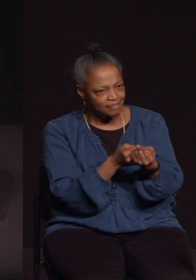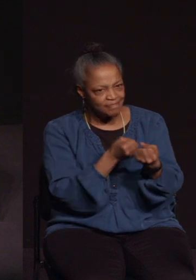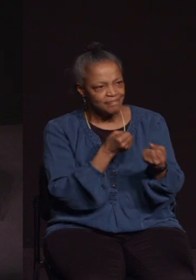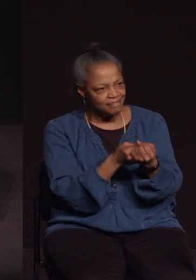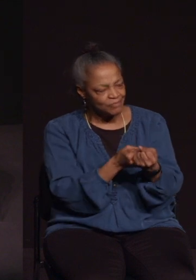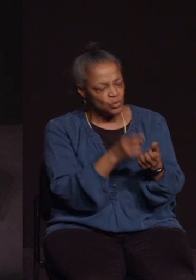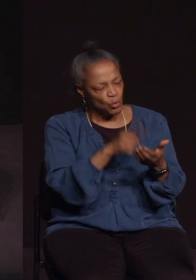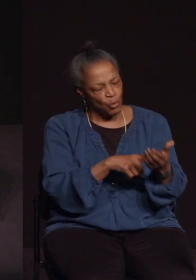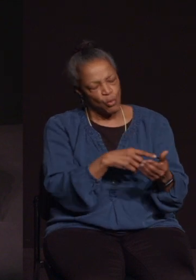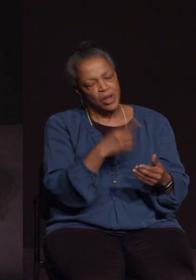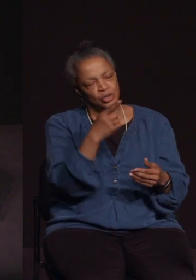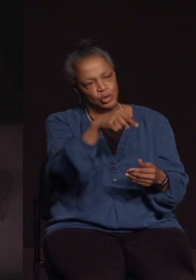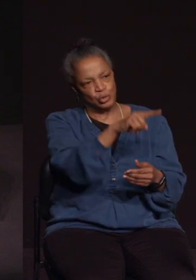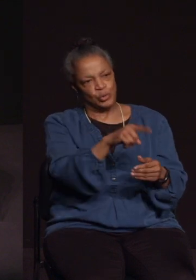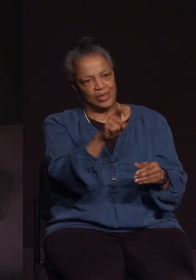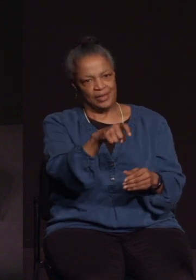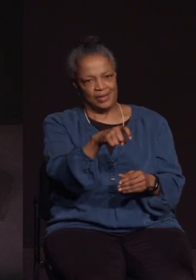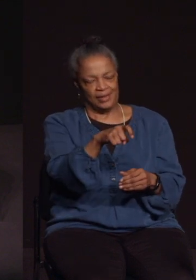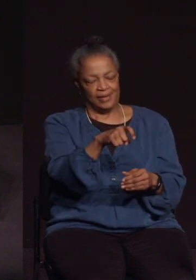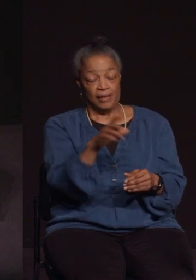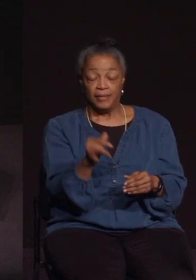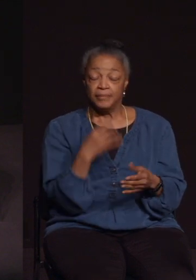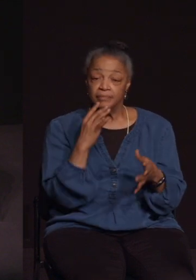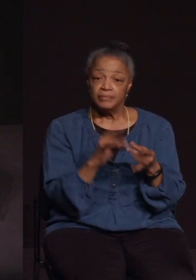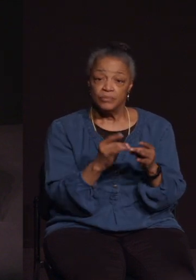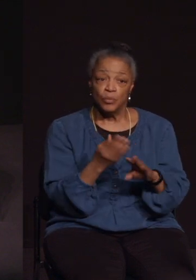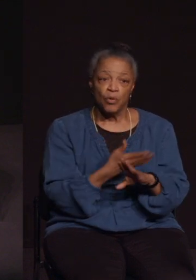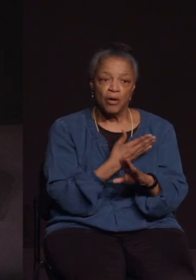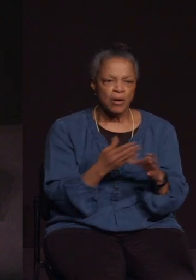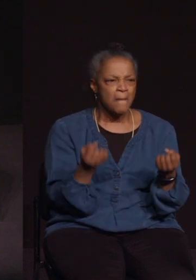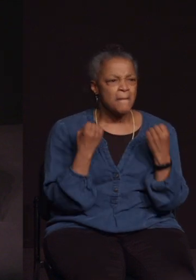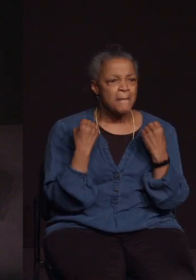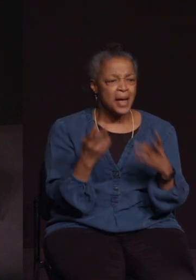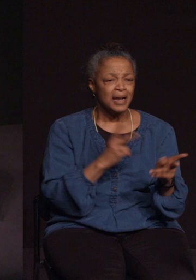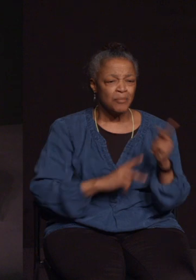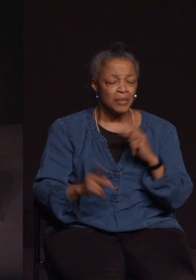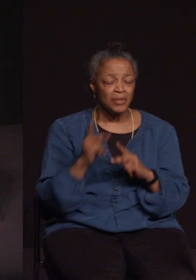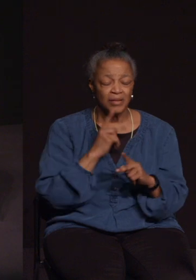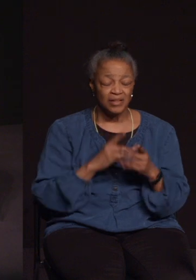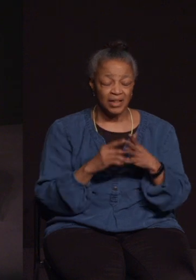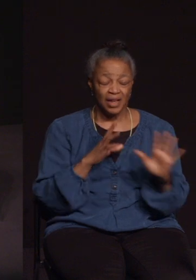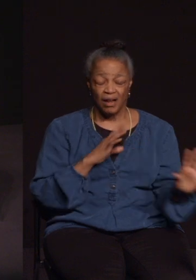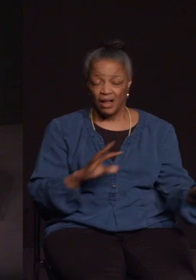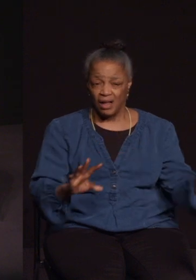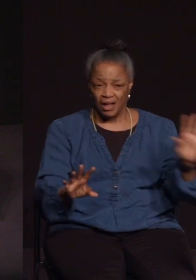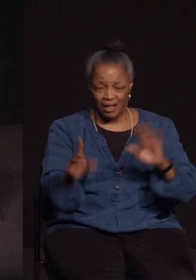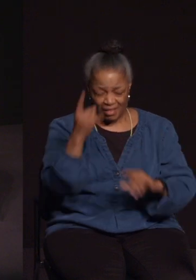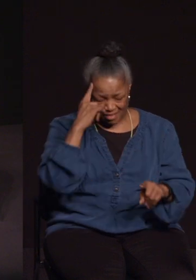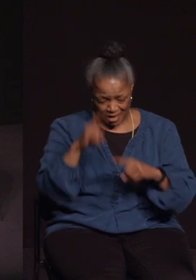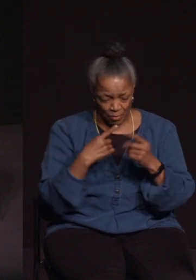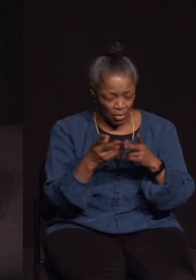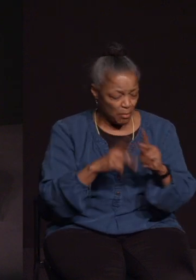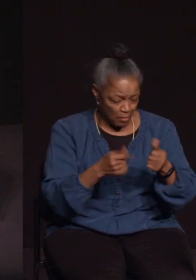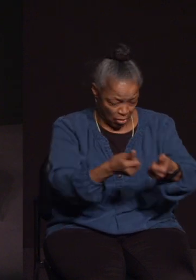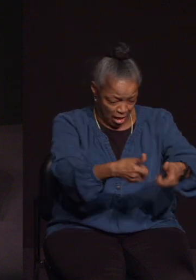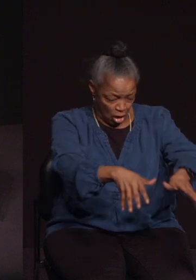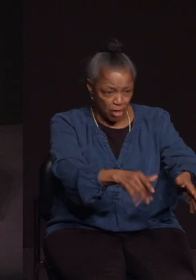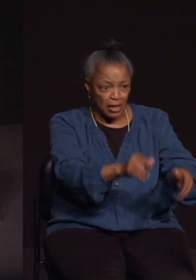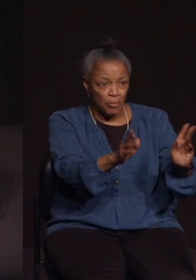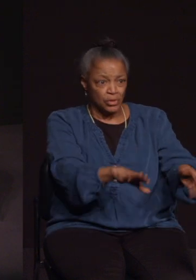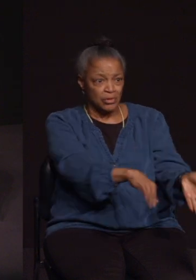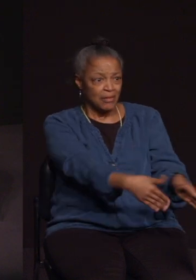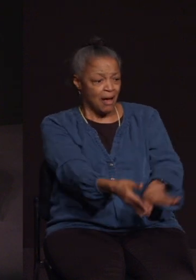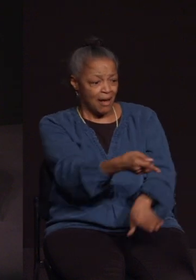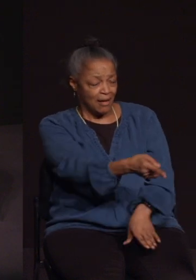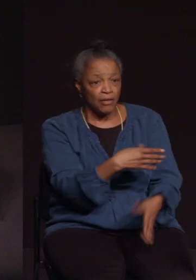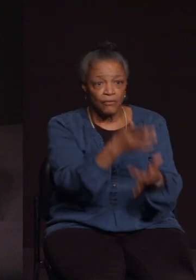is needed. As I said before, so many people get so tied up with the people that they lost and